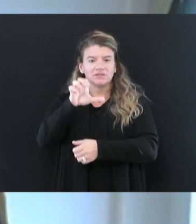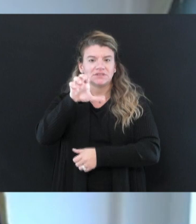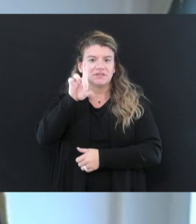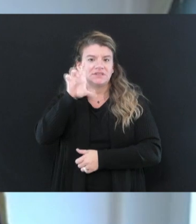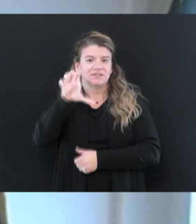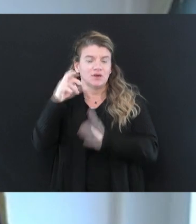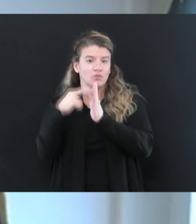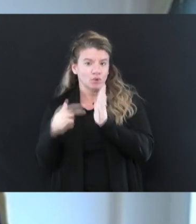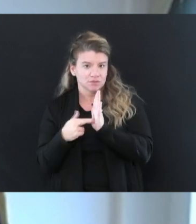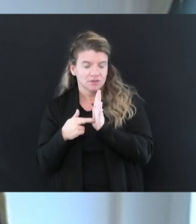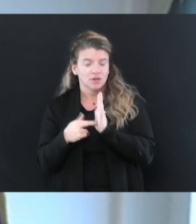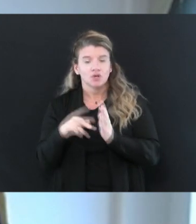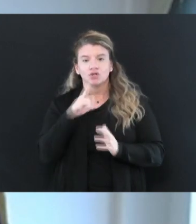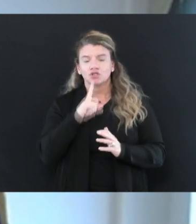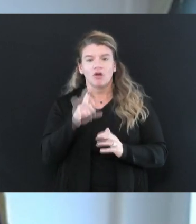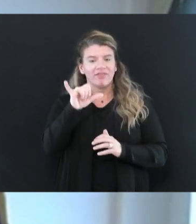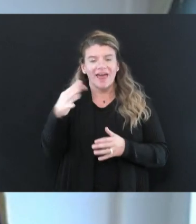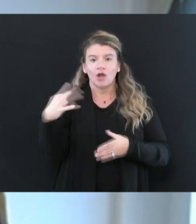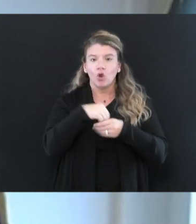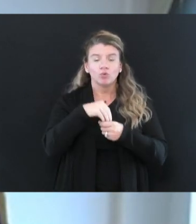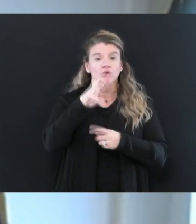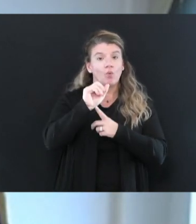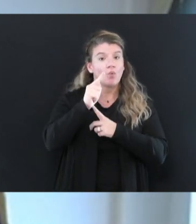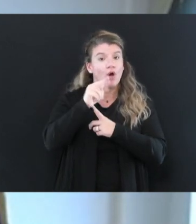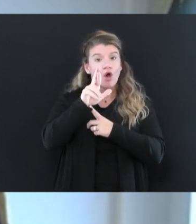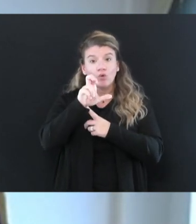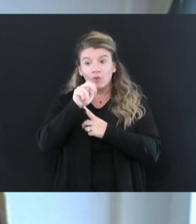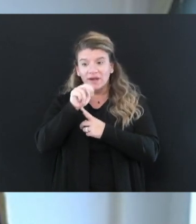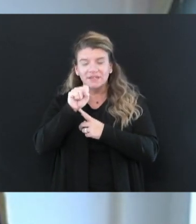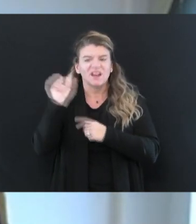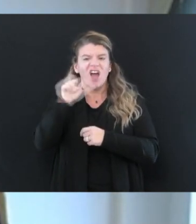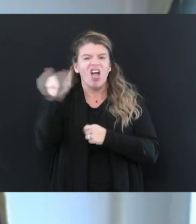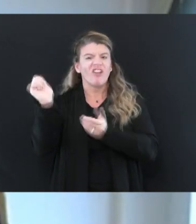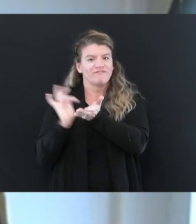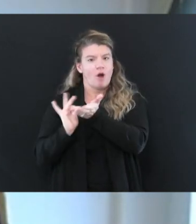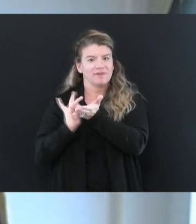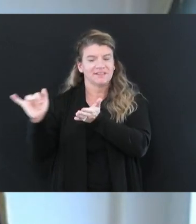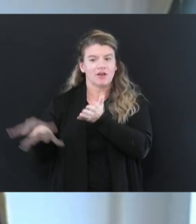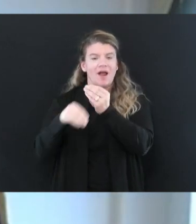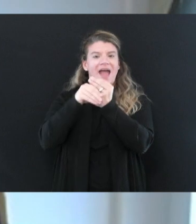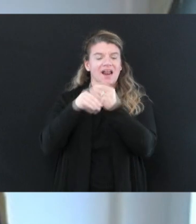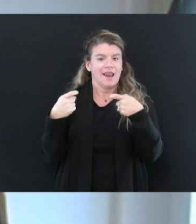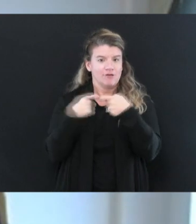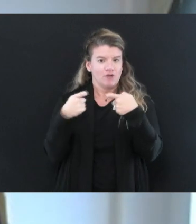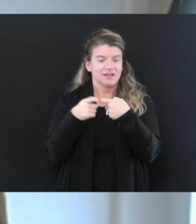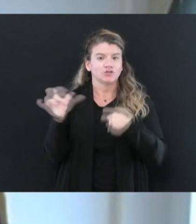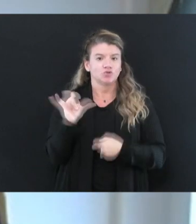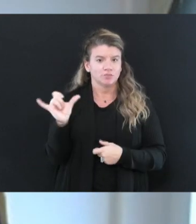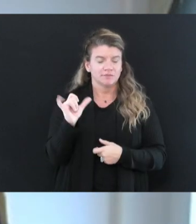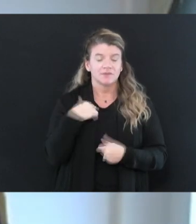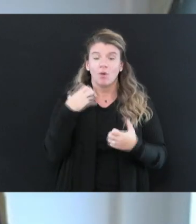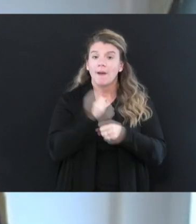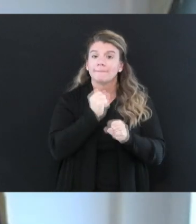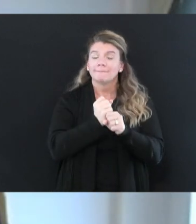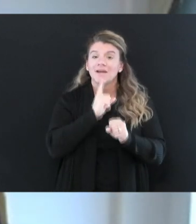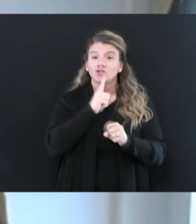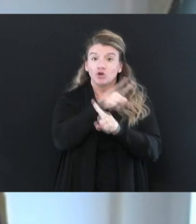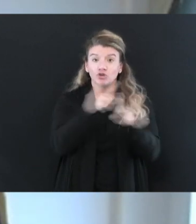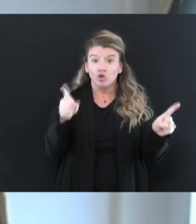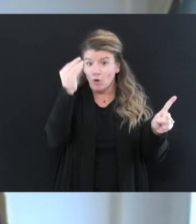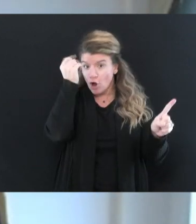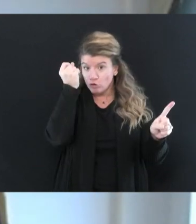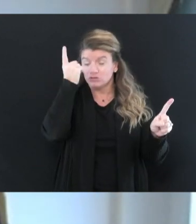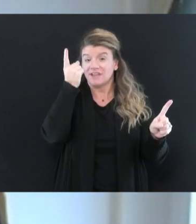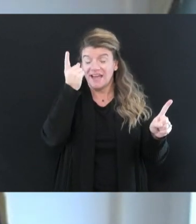So again, and this also includes Walgreens and other pharmacies coming online electronically. So just want to make sure our folks understand